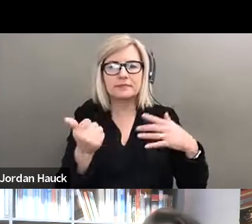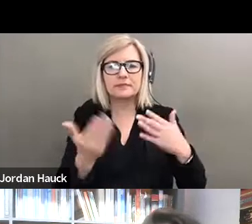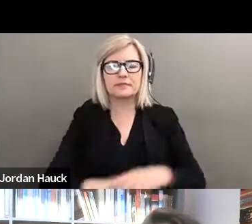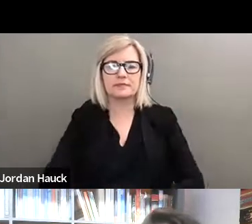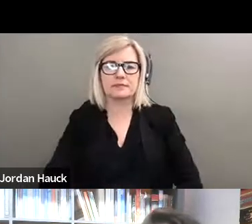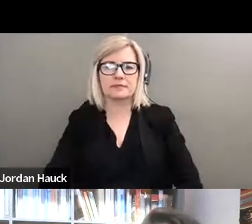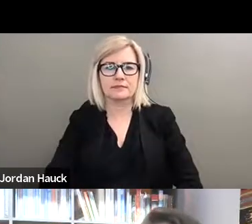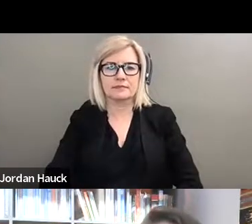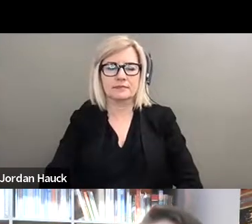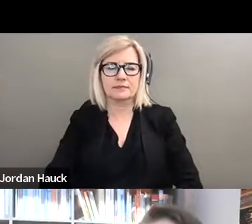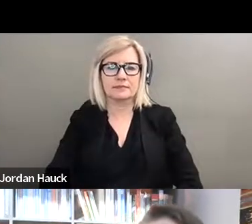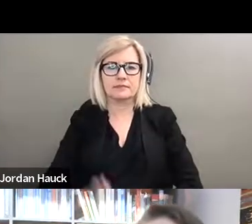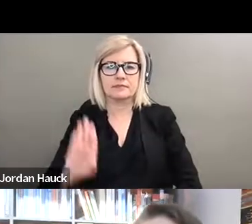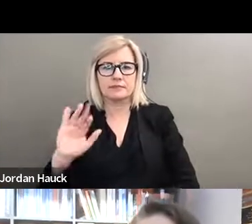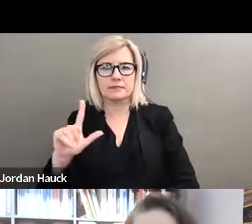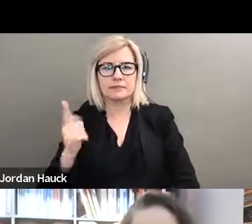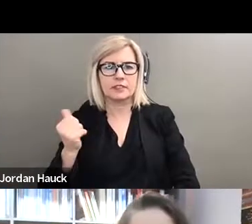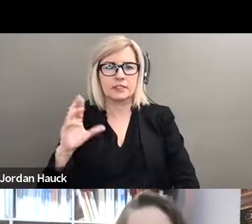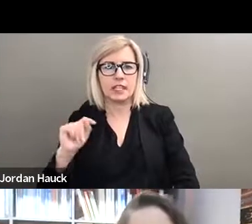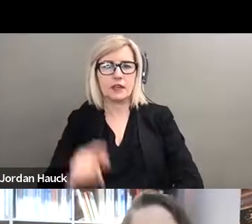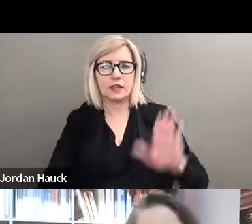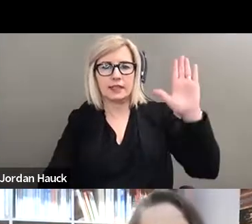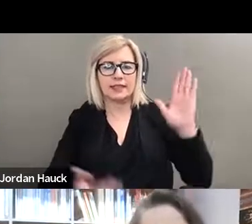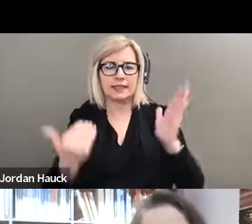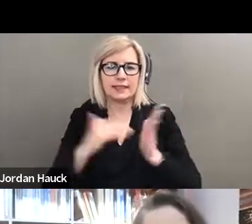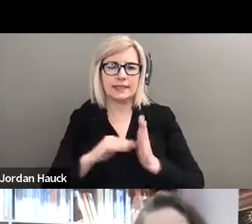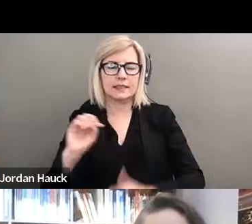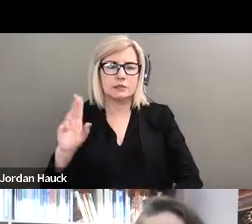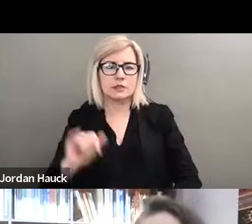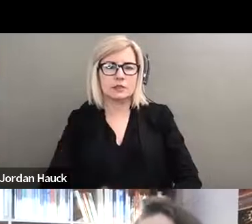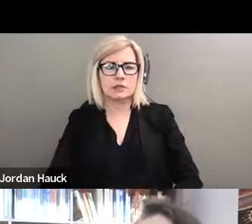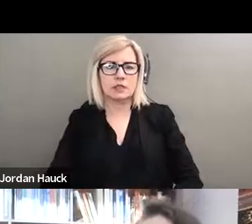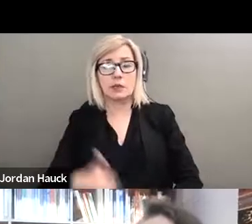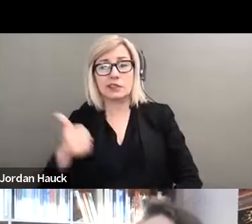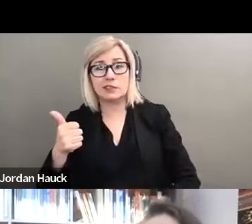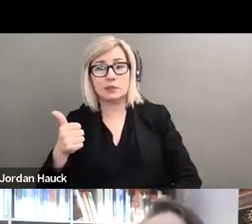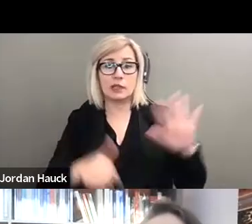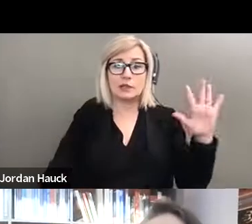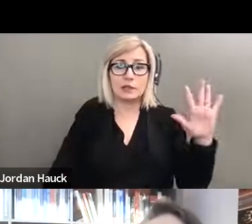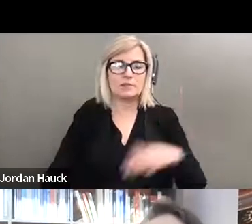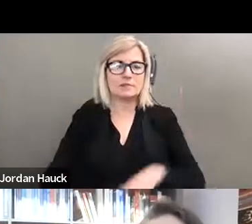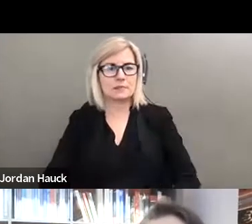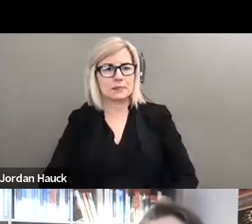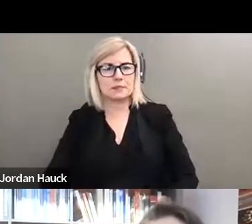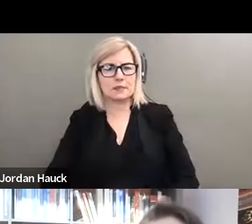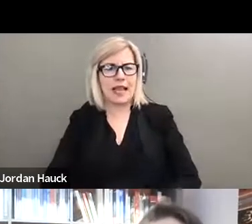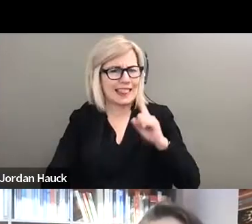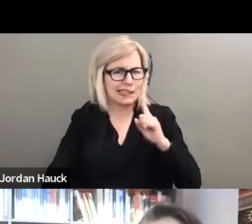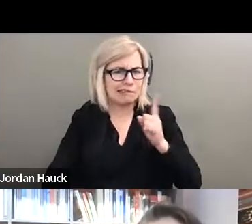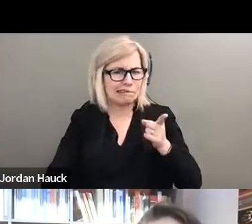that I know. I think Garrett raised his hand again, then Brady. Garrett went from a thumbs up to a hand raised, so I think.